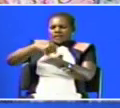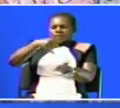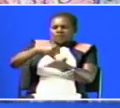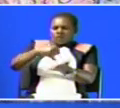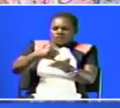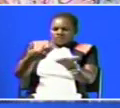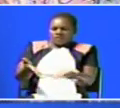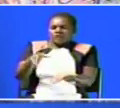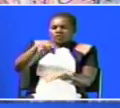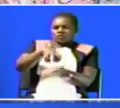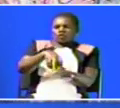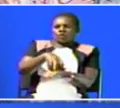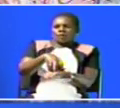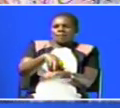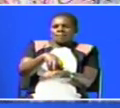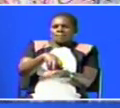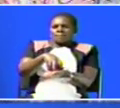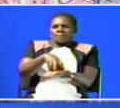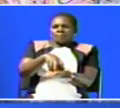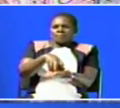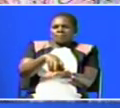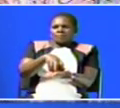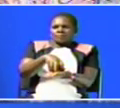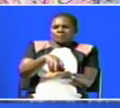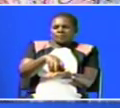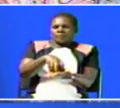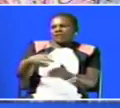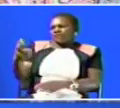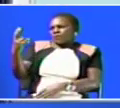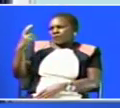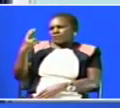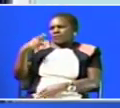instance. Na mtazamaji, tukiendelea na